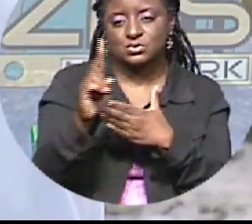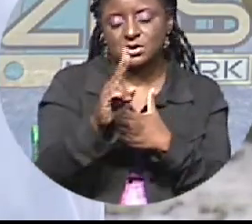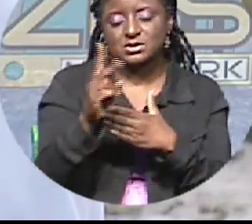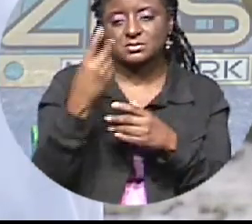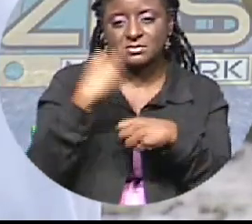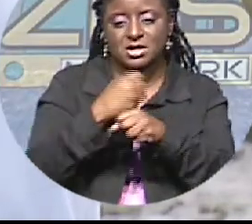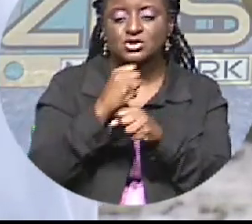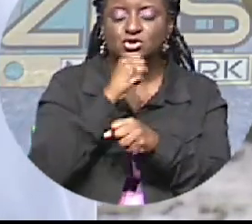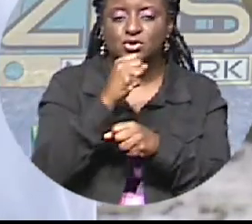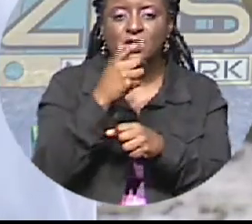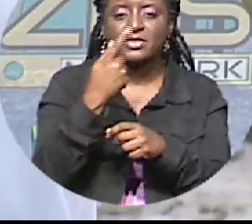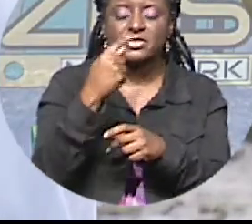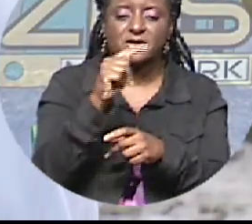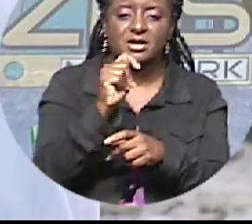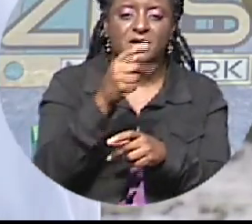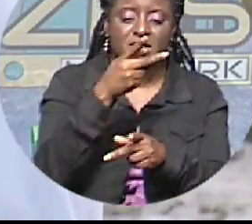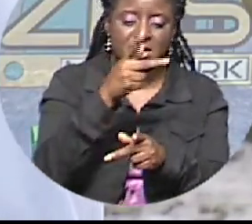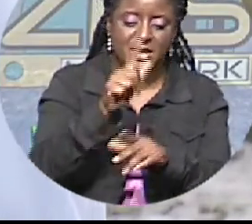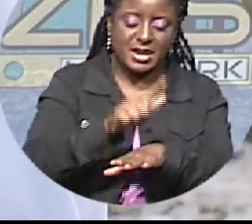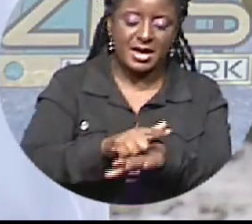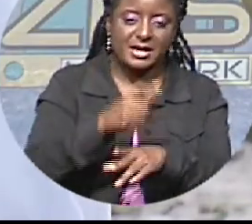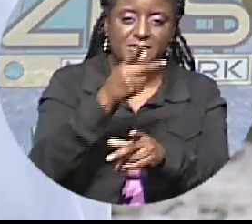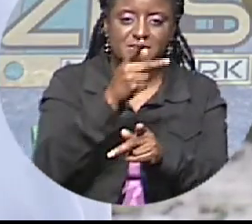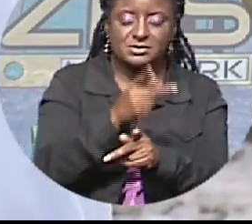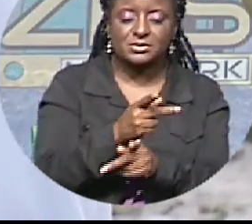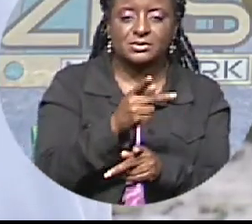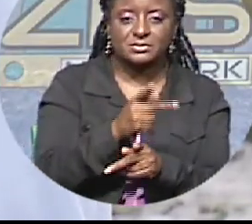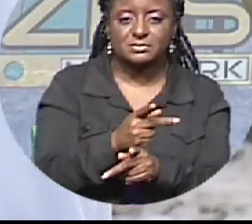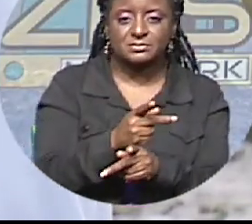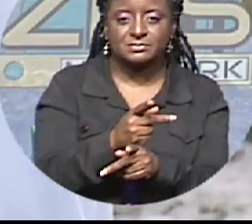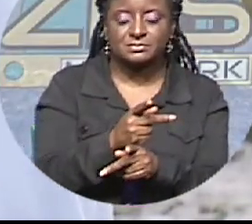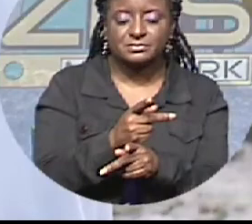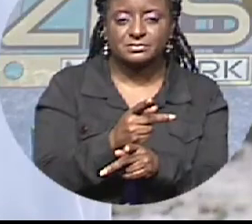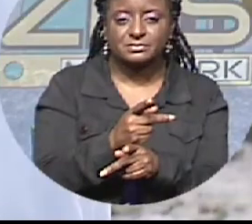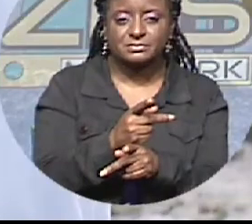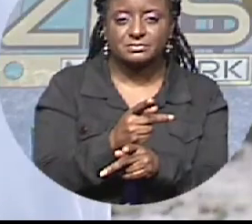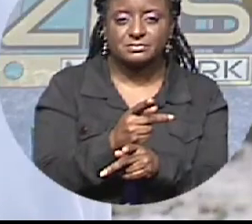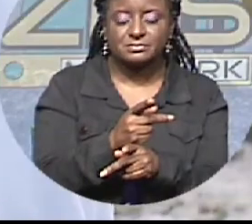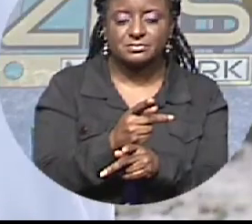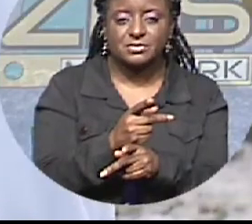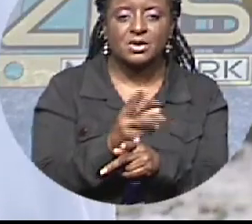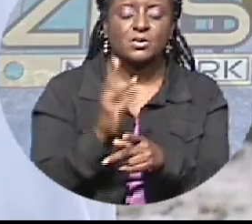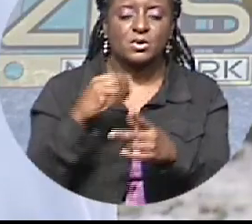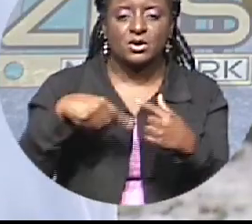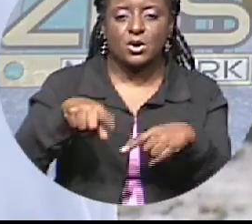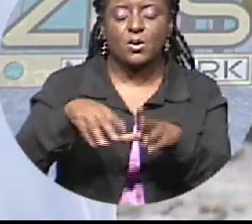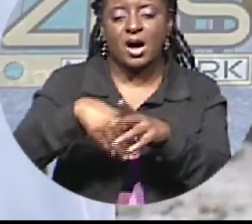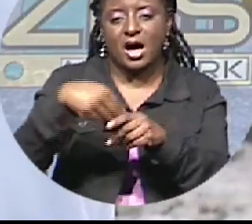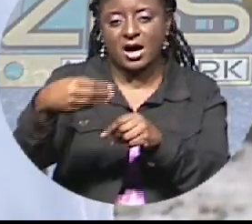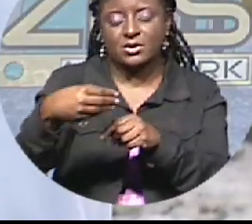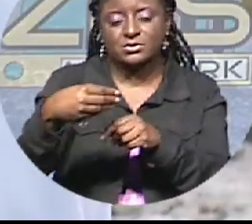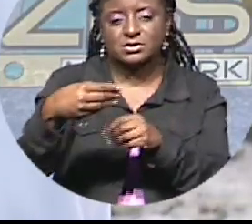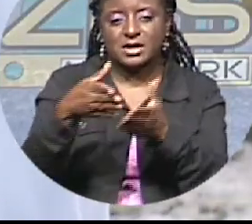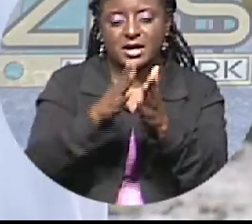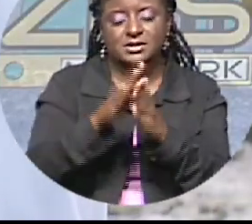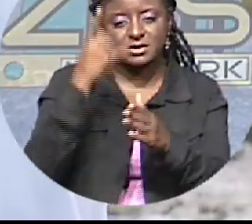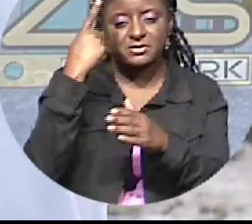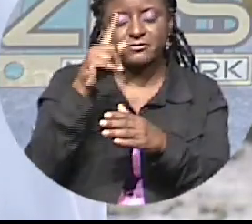and you'll see we'll go out to tender, proper tender for the bids for general contractors to see who